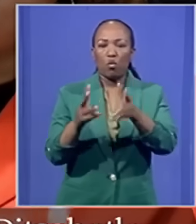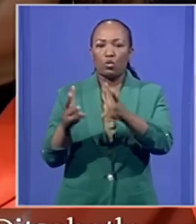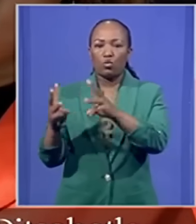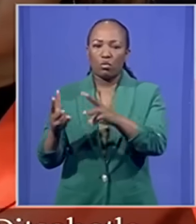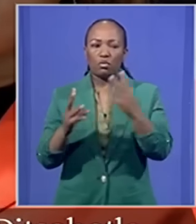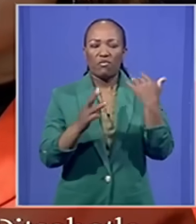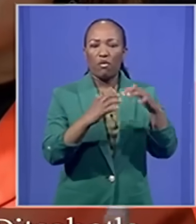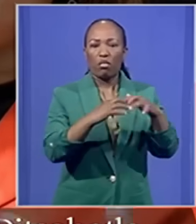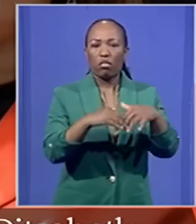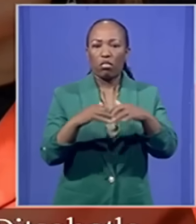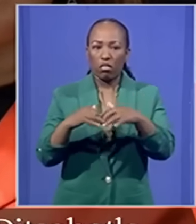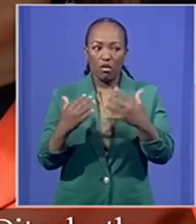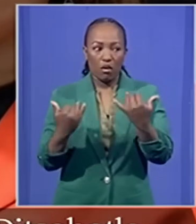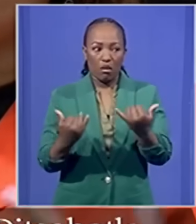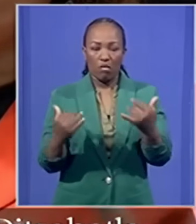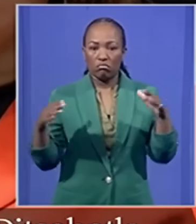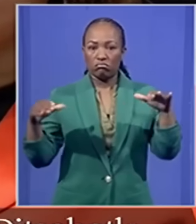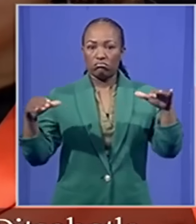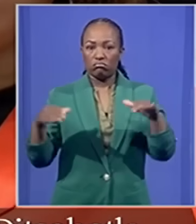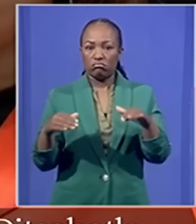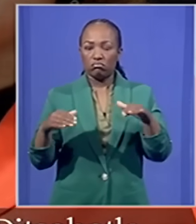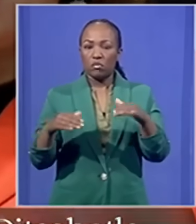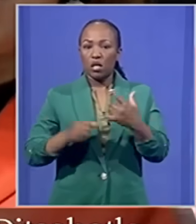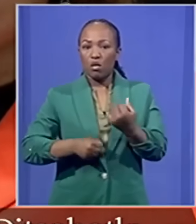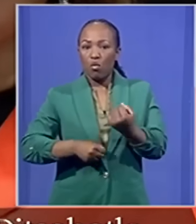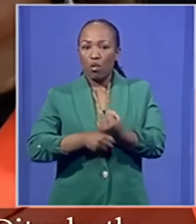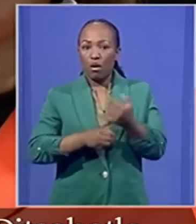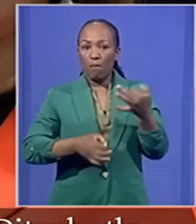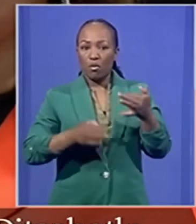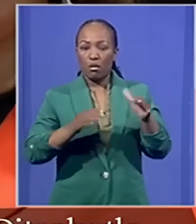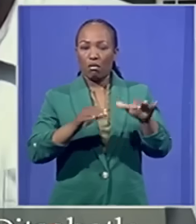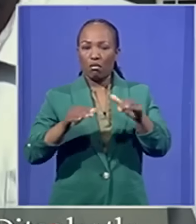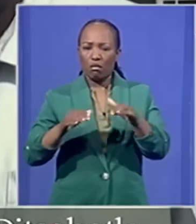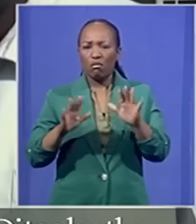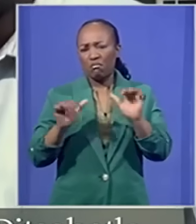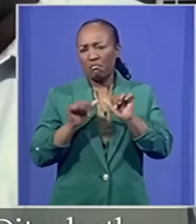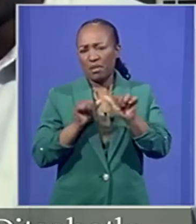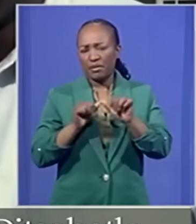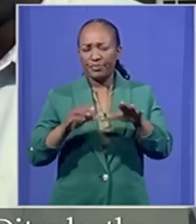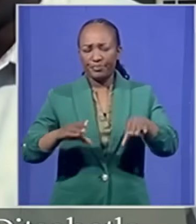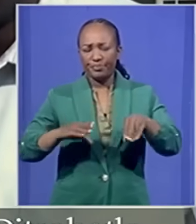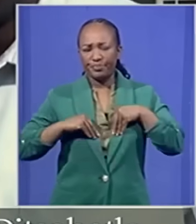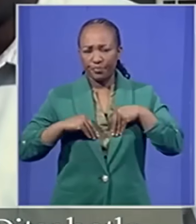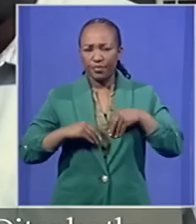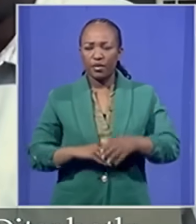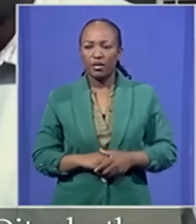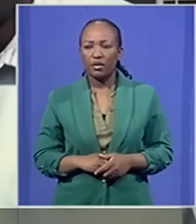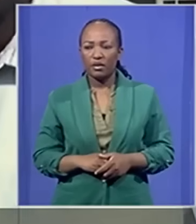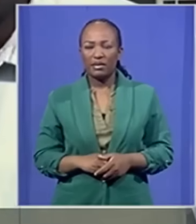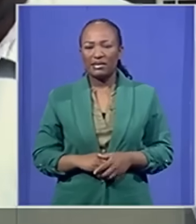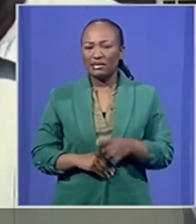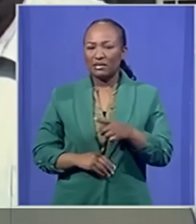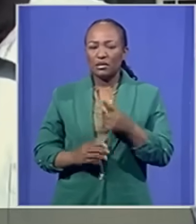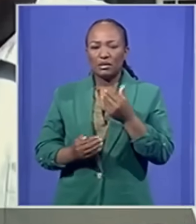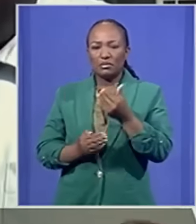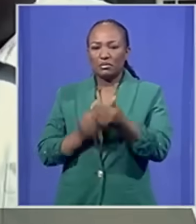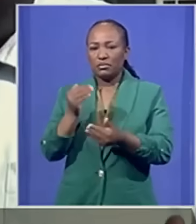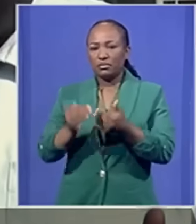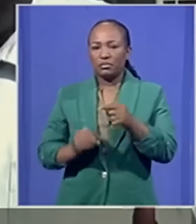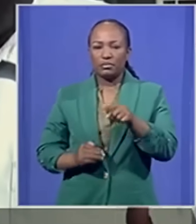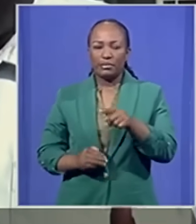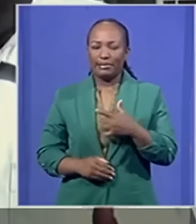each other and work as different political parties, let us welcome that. I do not place much confidence in that process because it's the